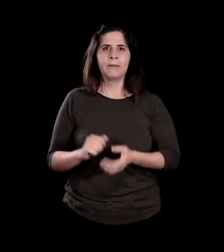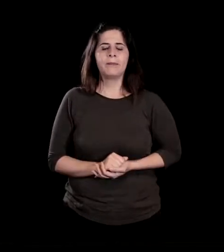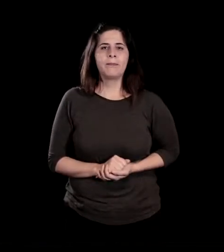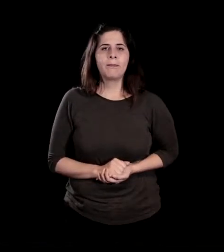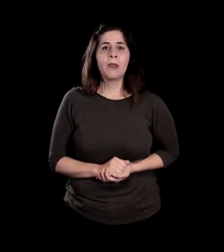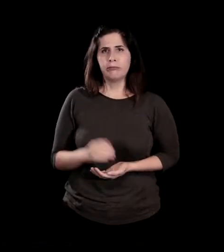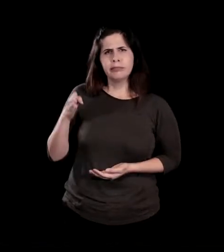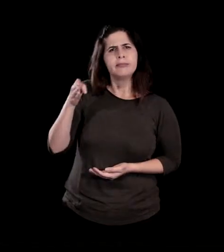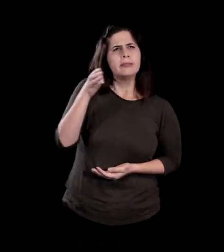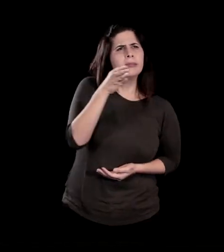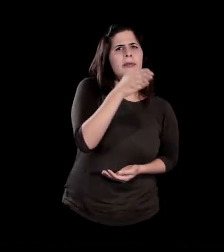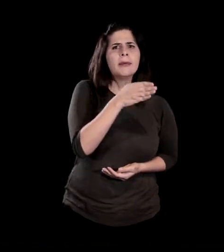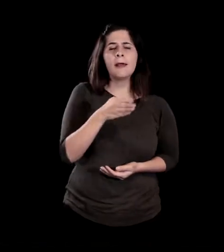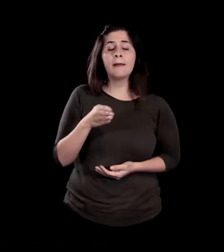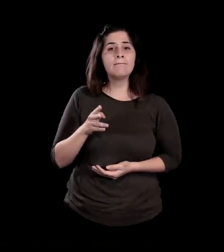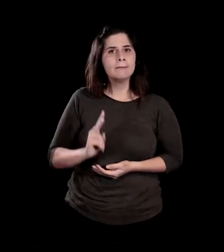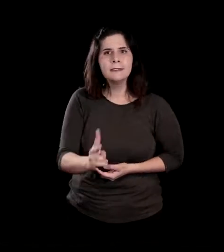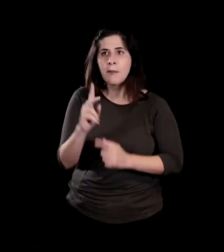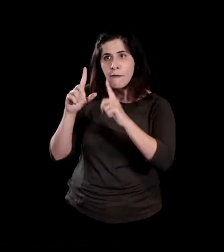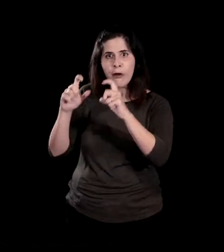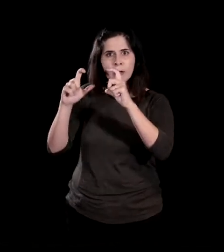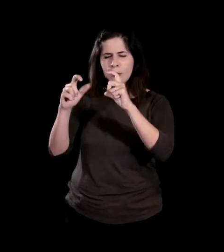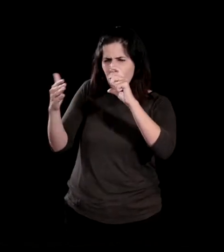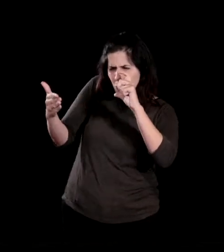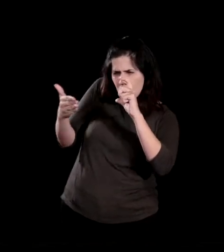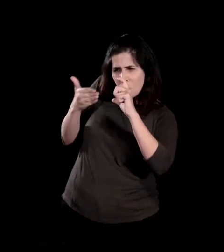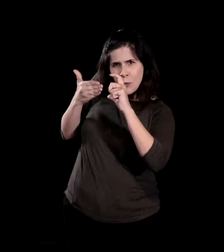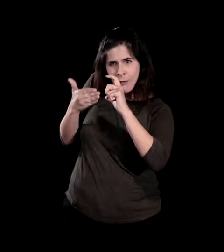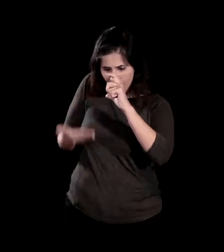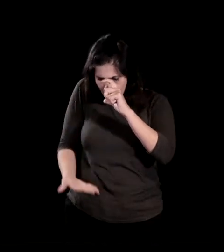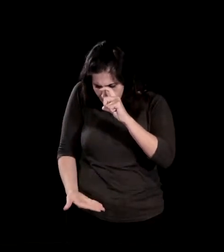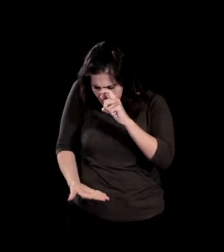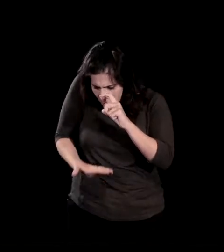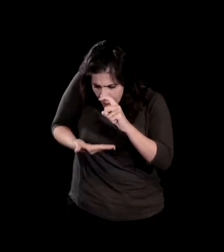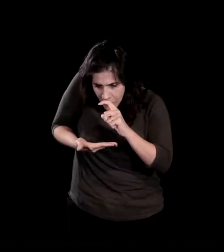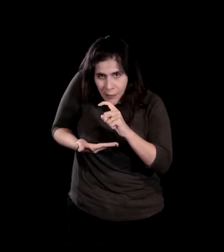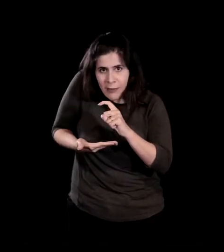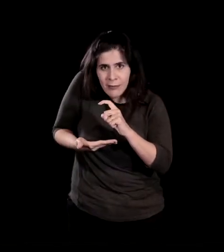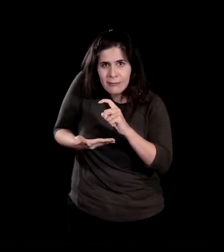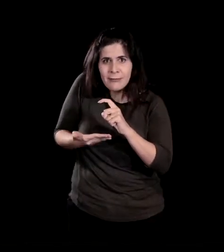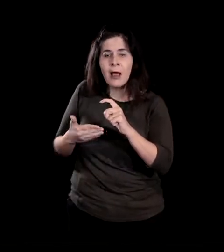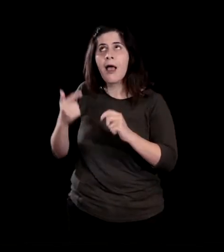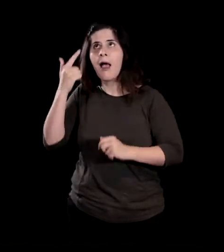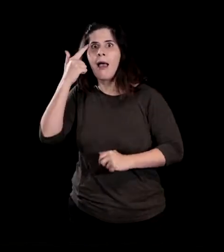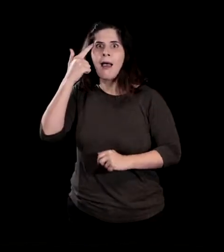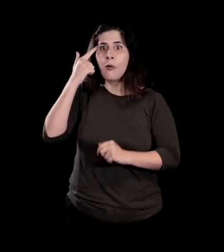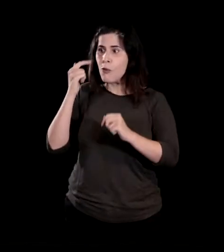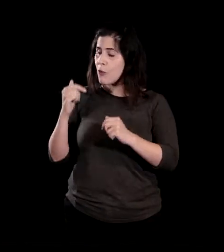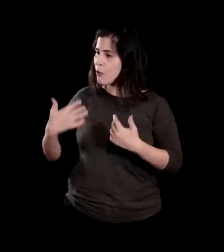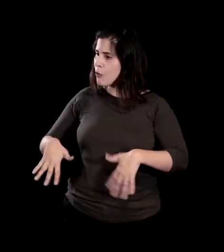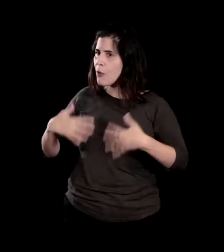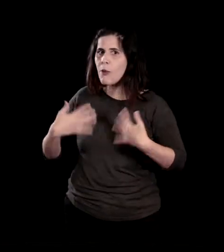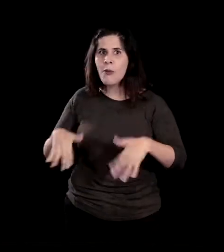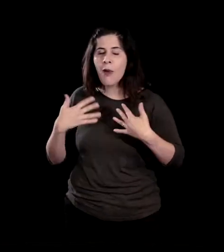in my travel, and I just make close up of floor or part of the wall, and I find it,